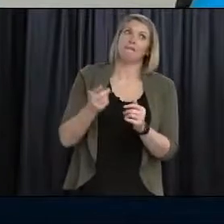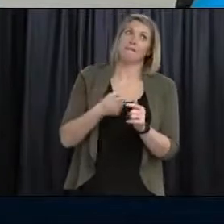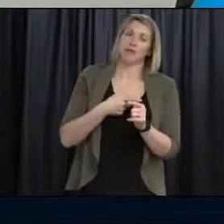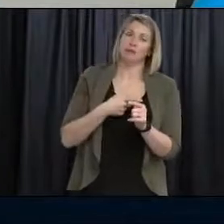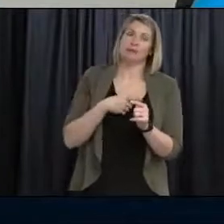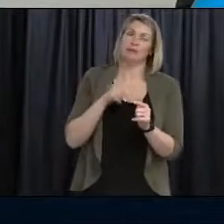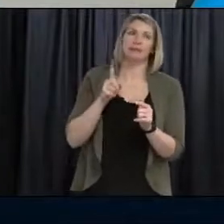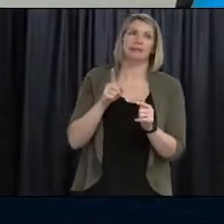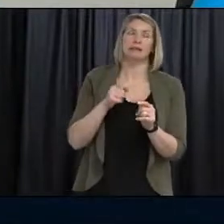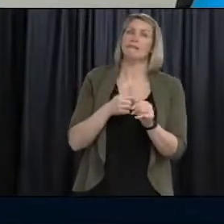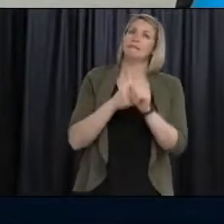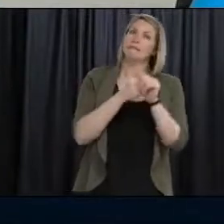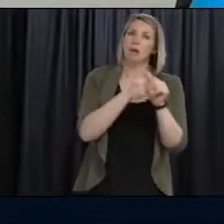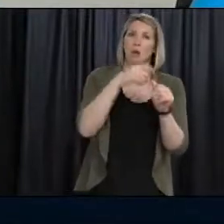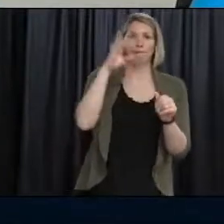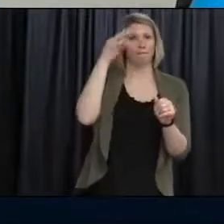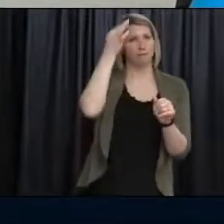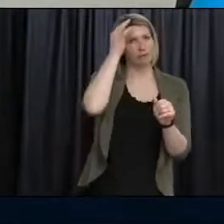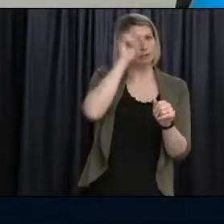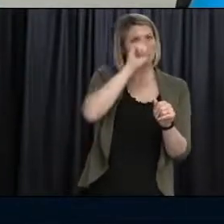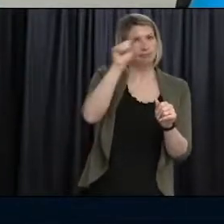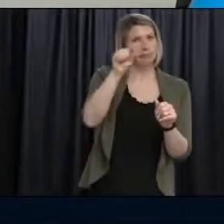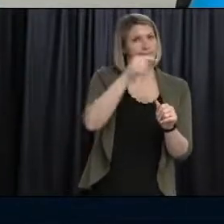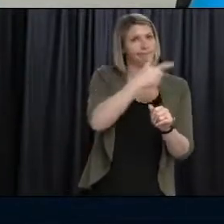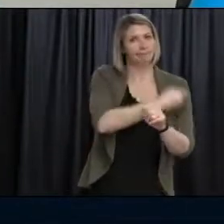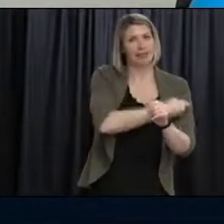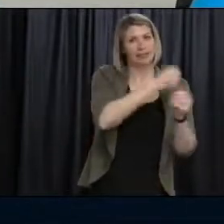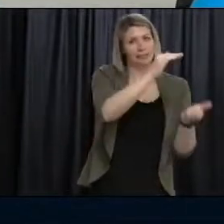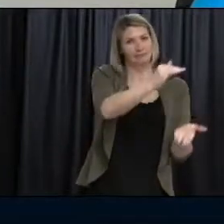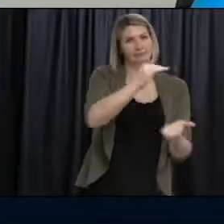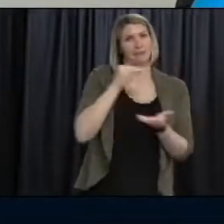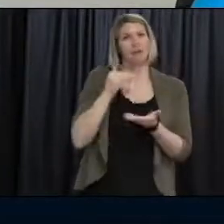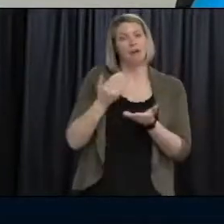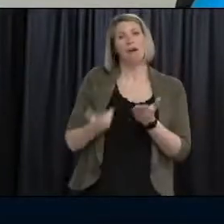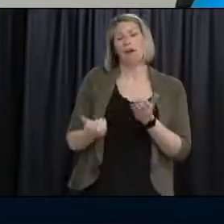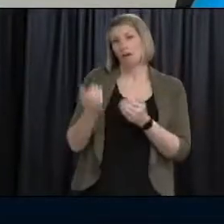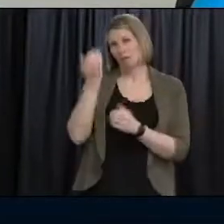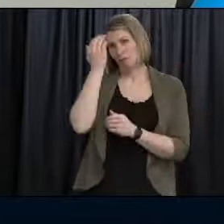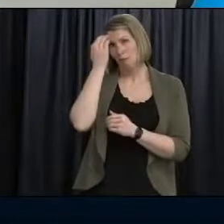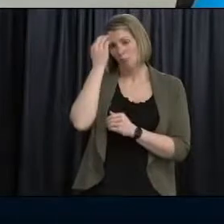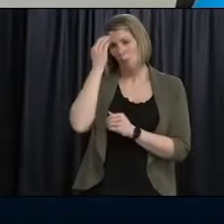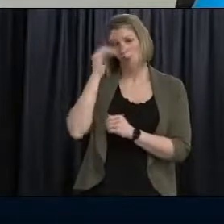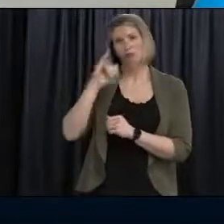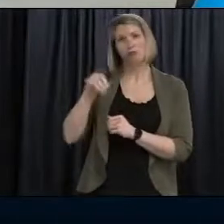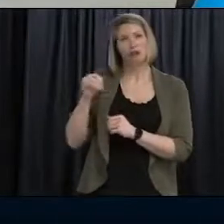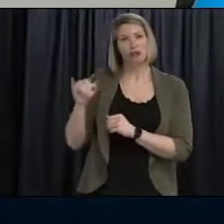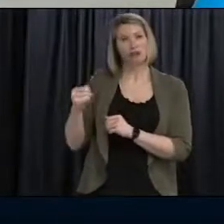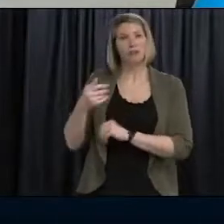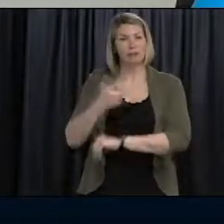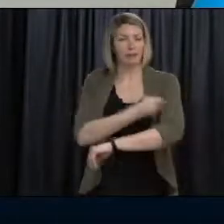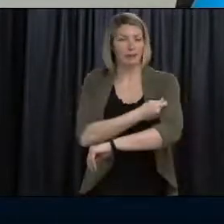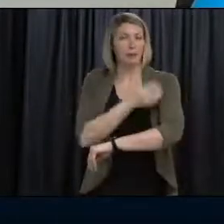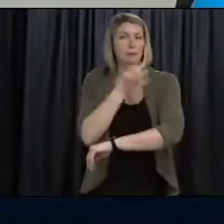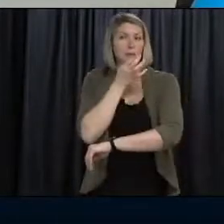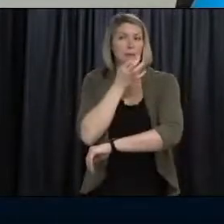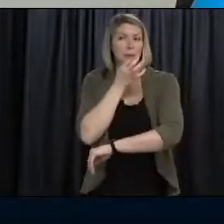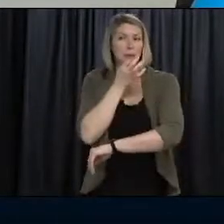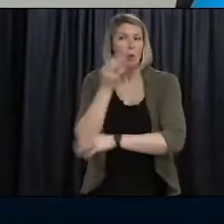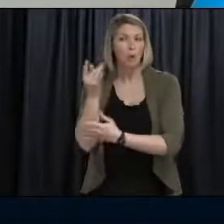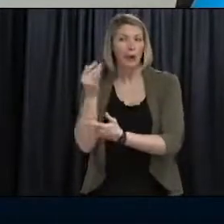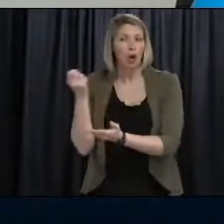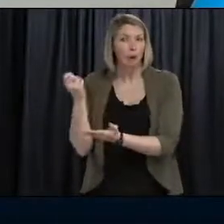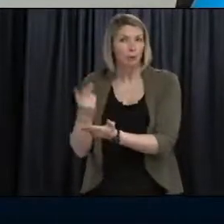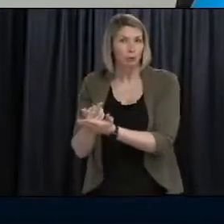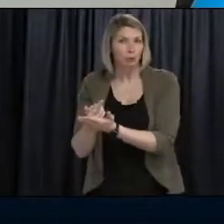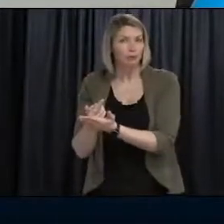chain in terms of different vaccines, whether it's the new Johnson & Johnson or Moderna, or the Pfizer vaccine that's approved right now by